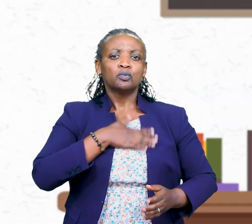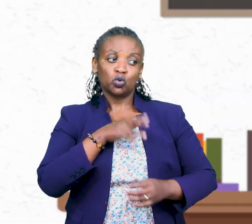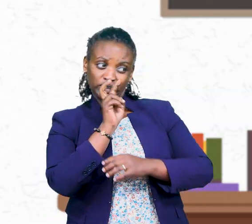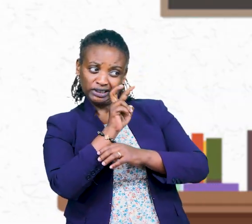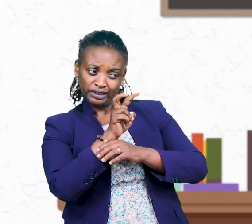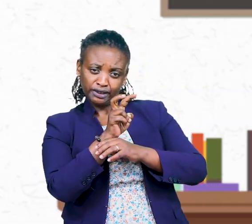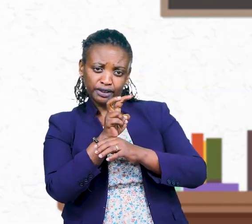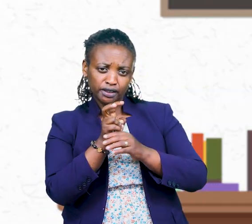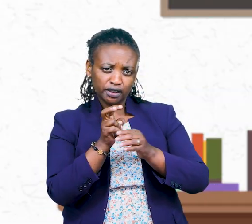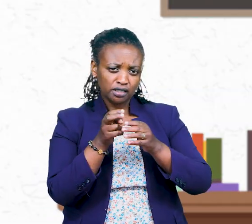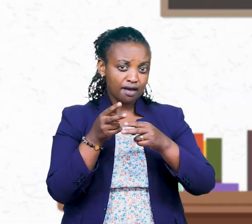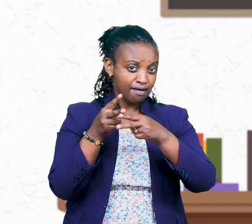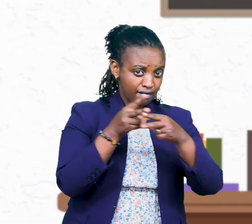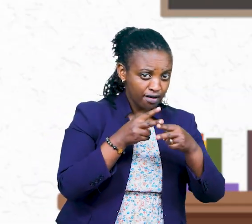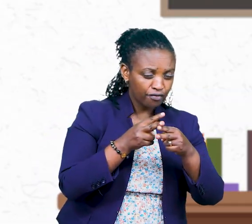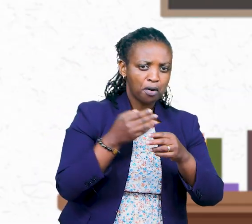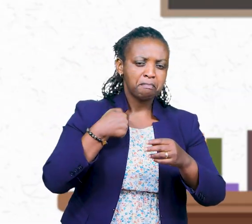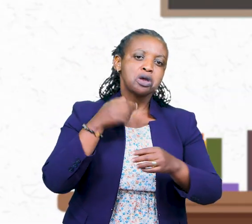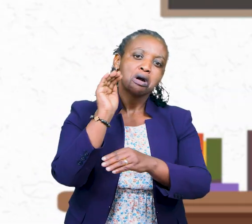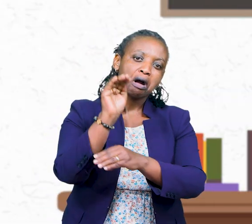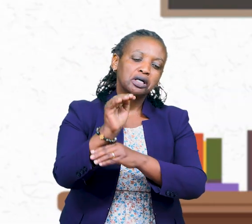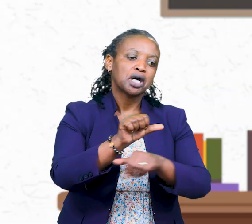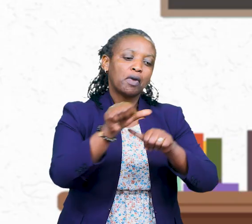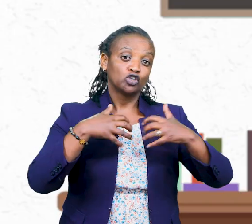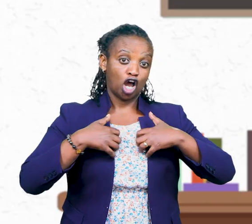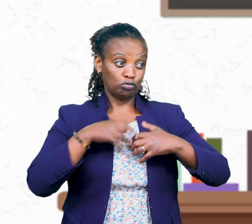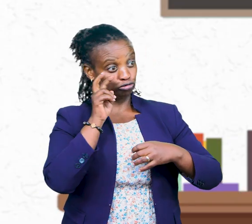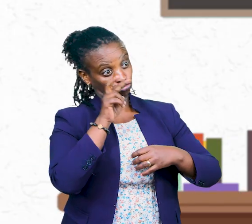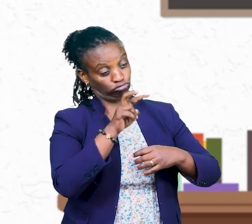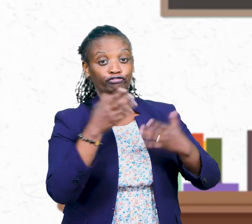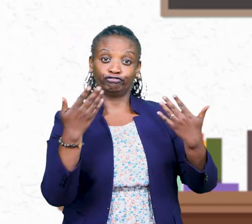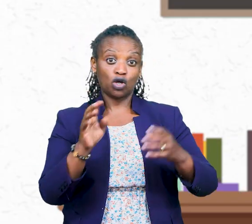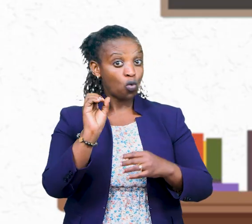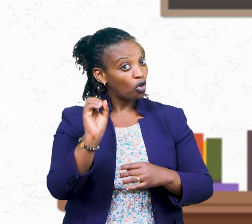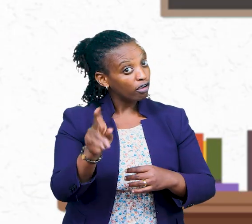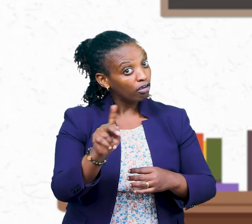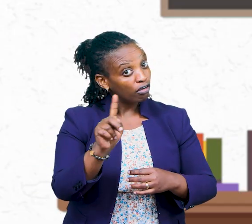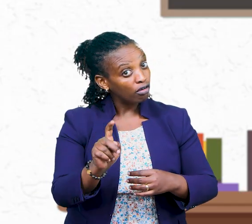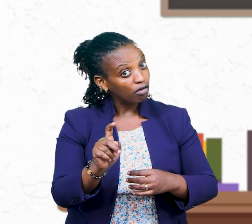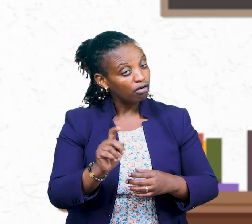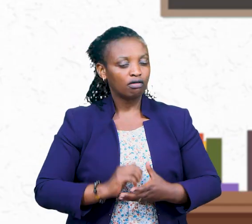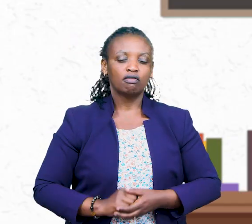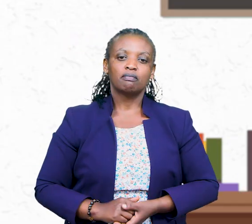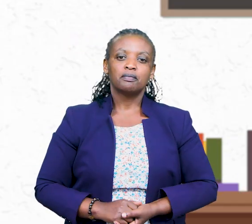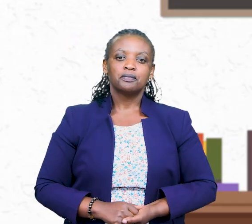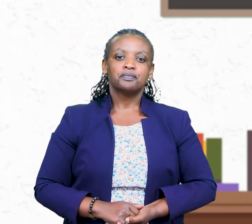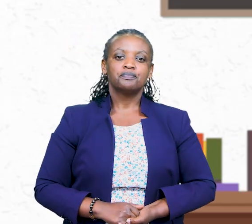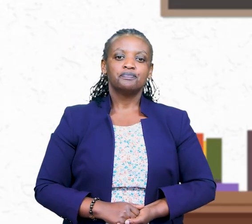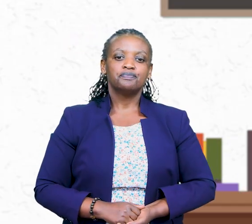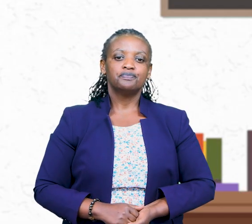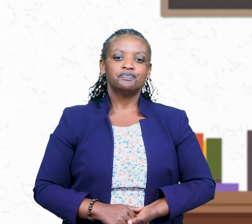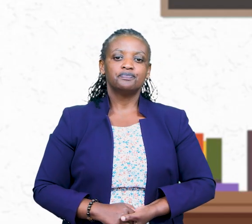Please watch attentively. I will ask you about these animals you have watched. Okay?